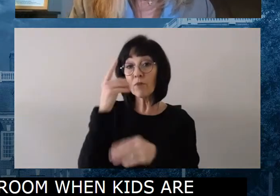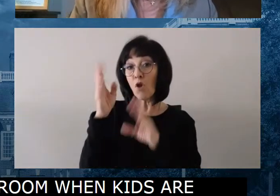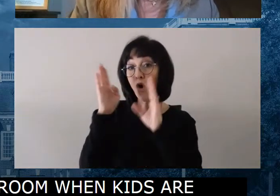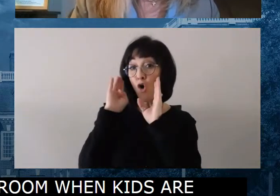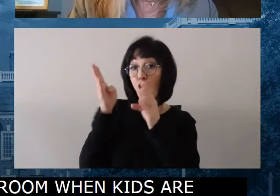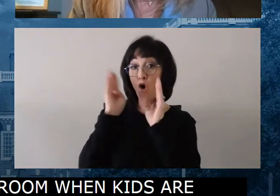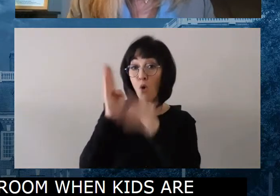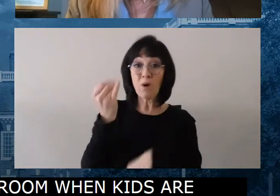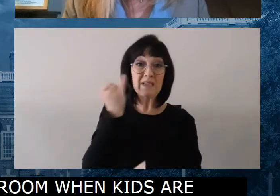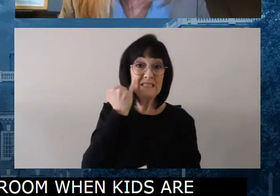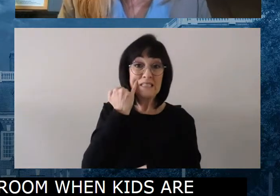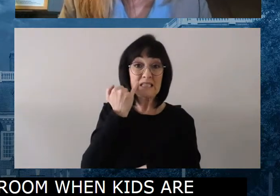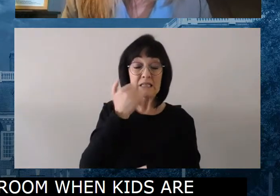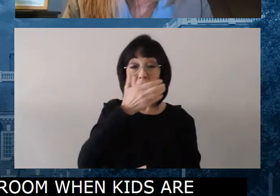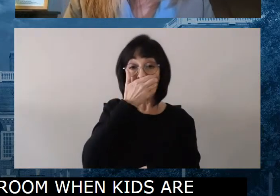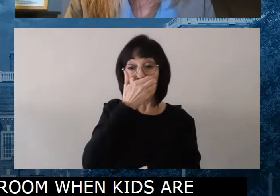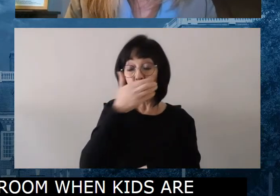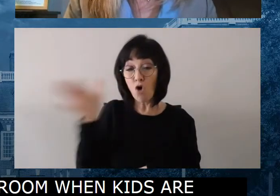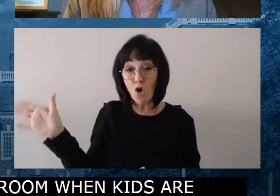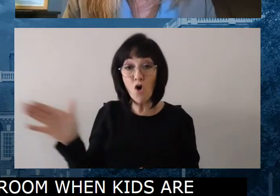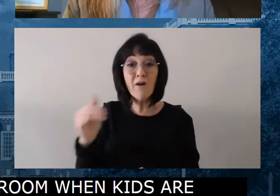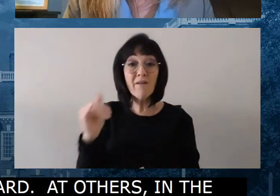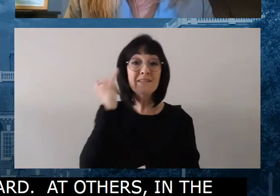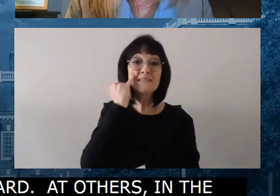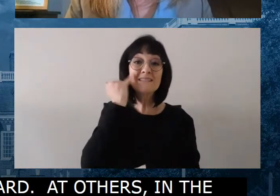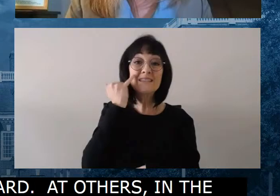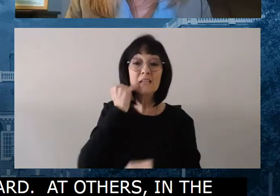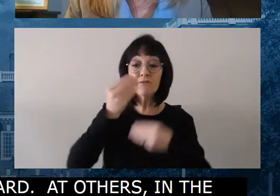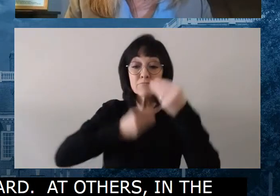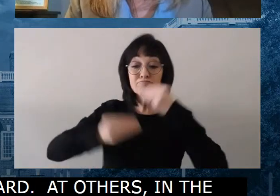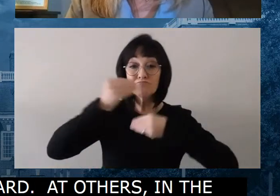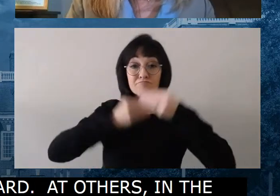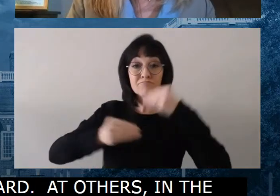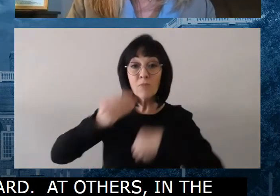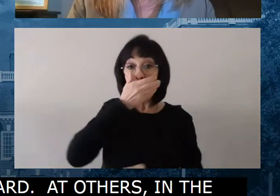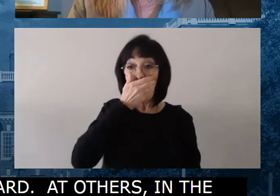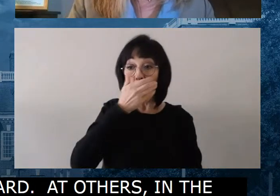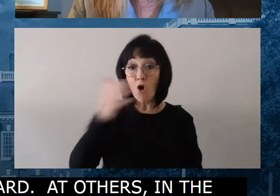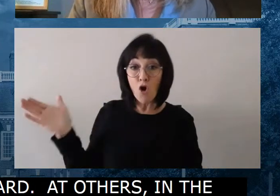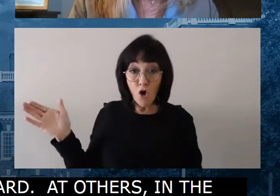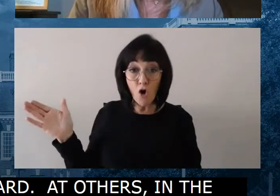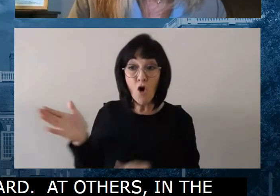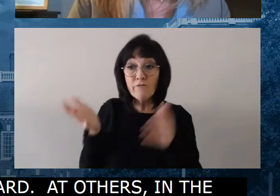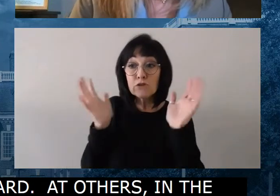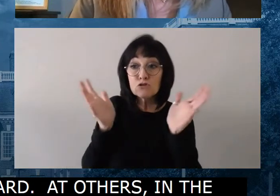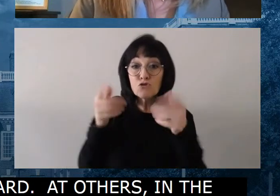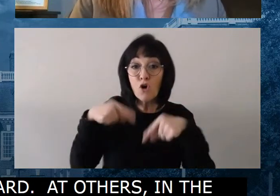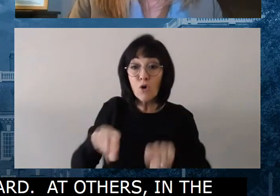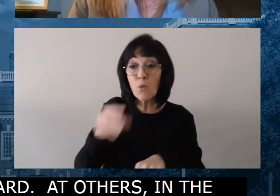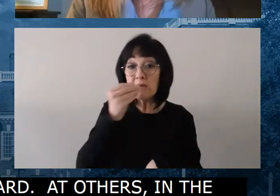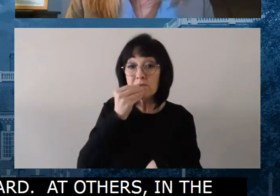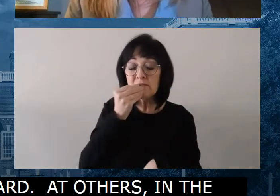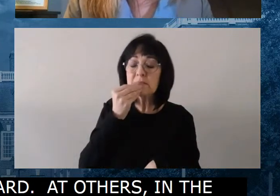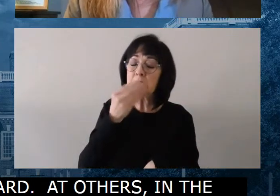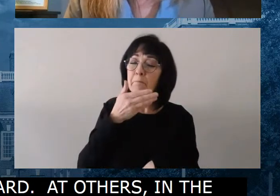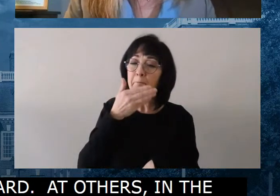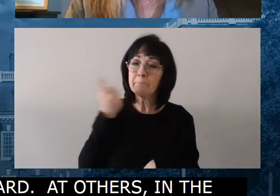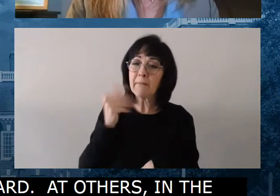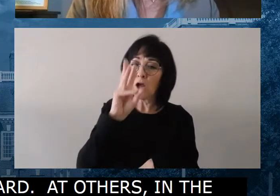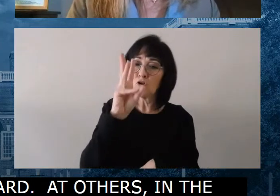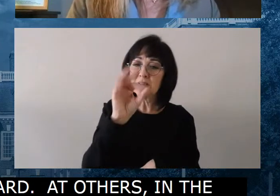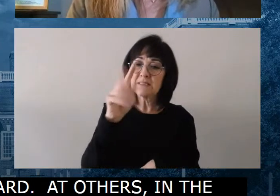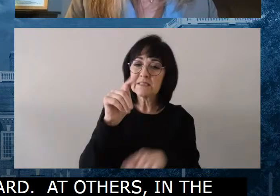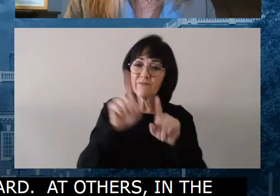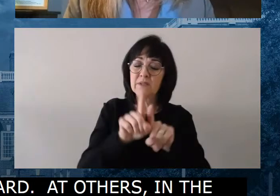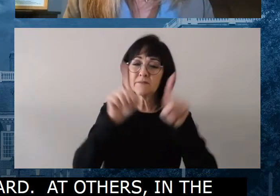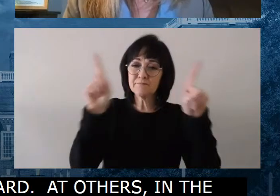still recommended. We're also getting a lot of questions about buses. And so we wanted to touch base